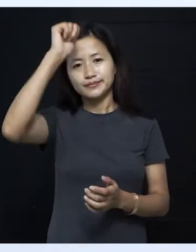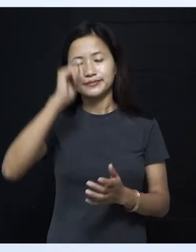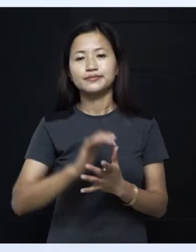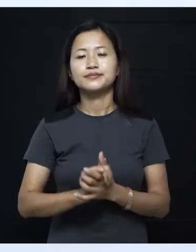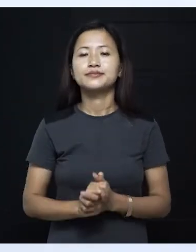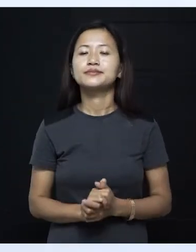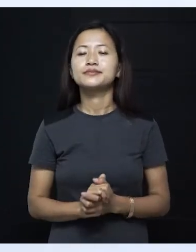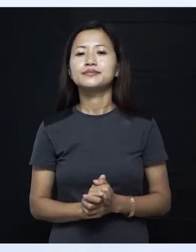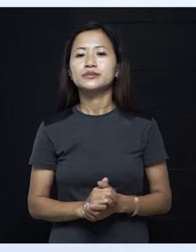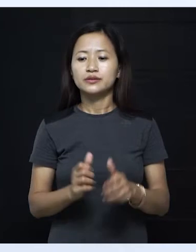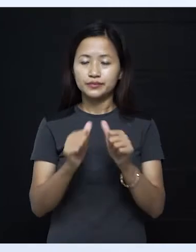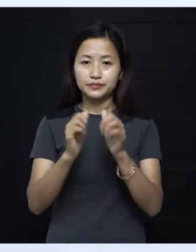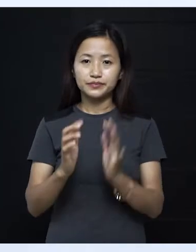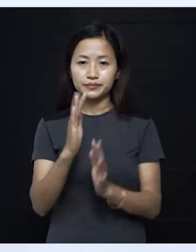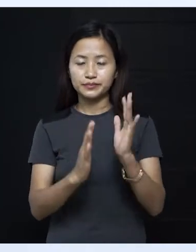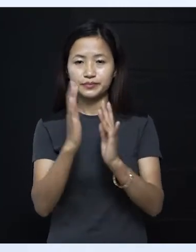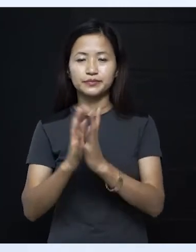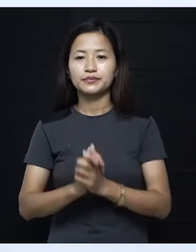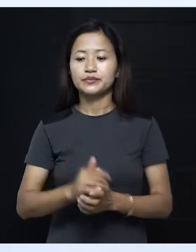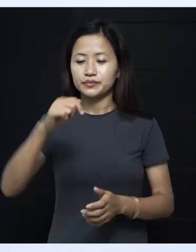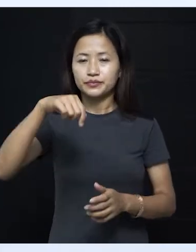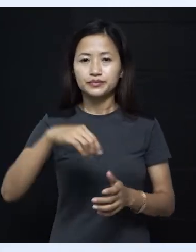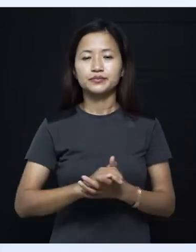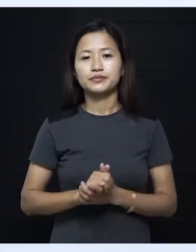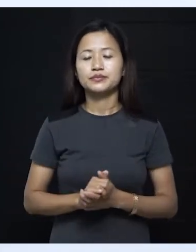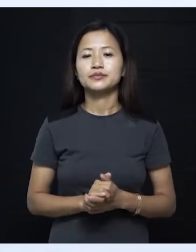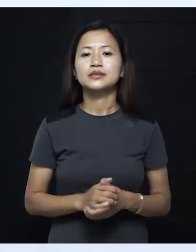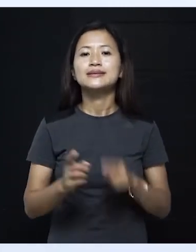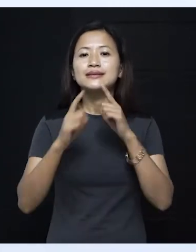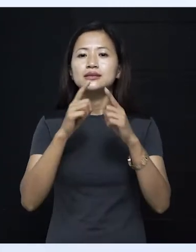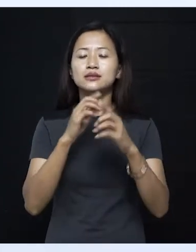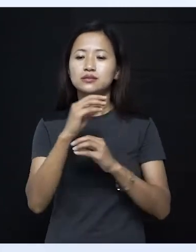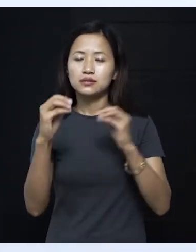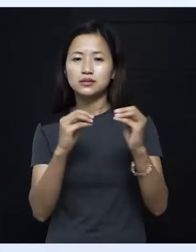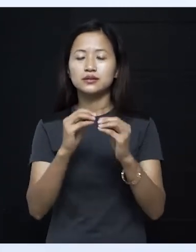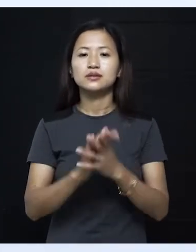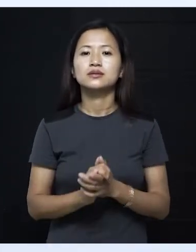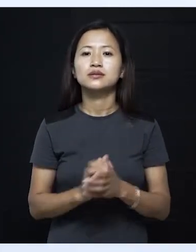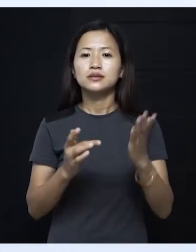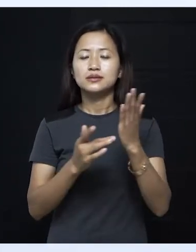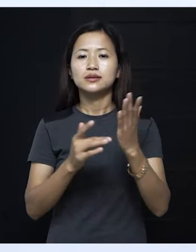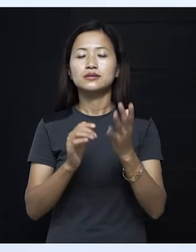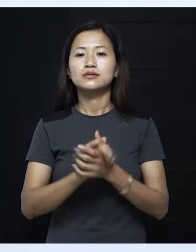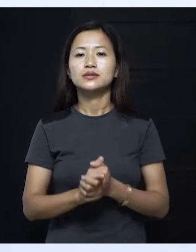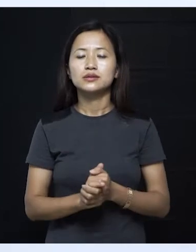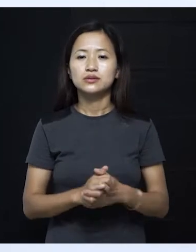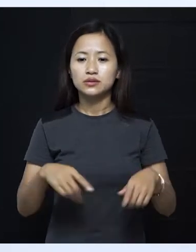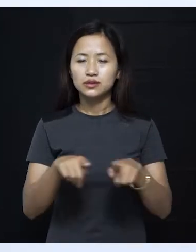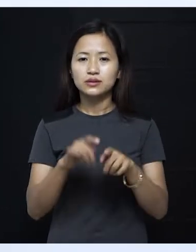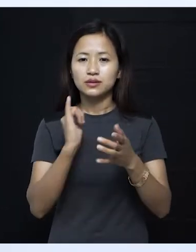India, the Indian agriculture. So today we will be discussing about the technological